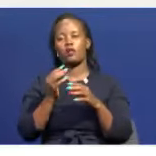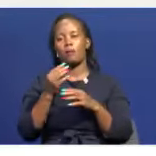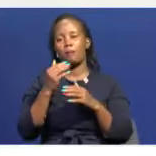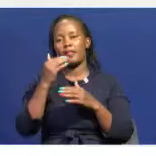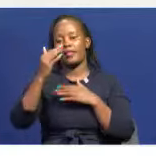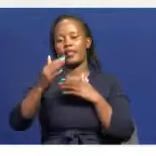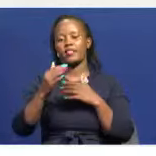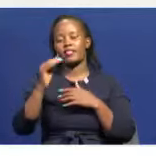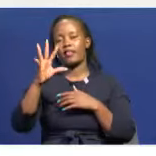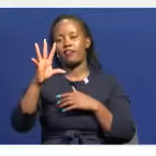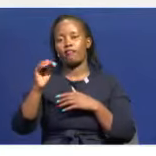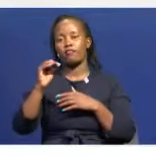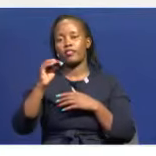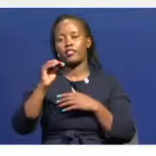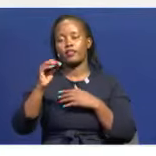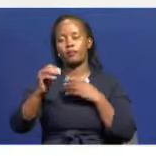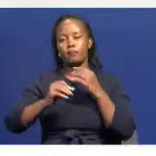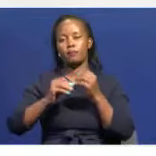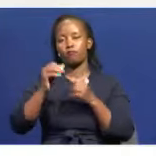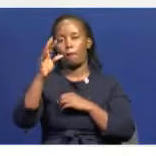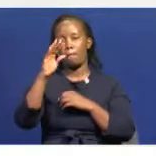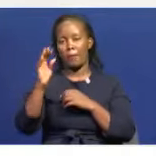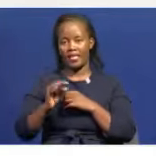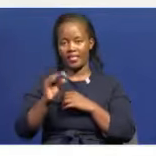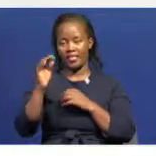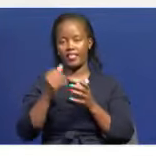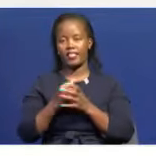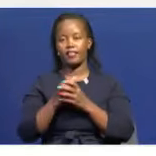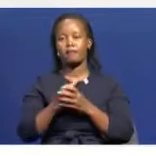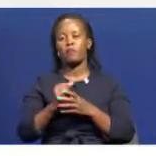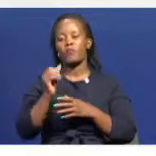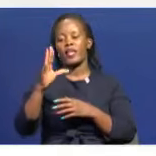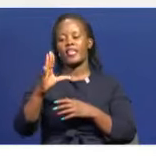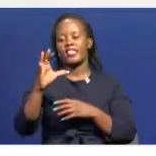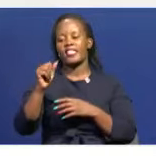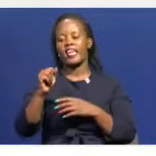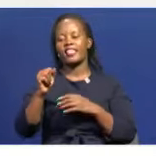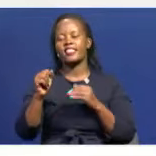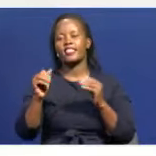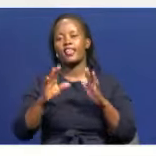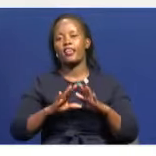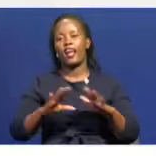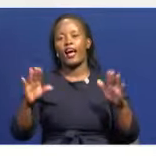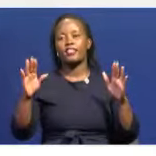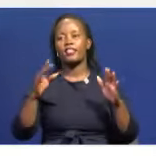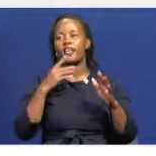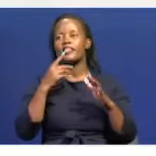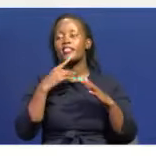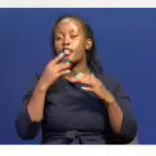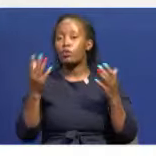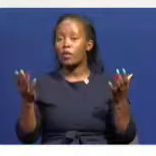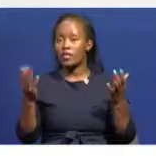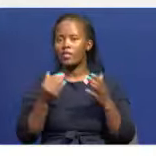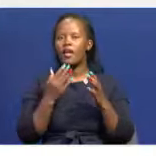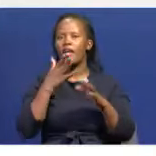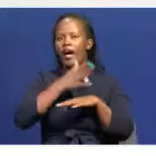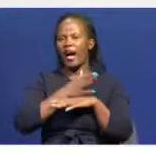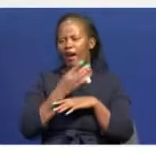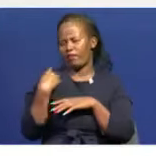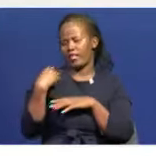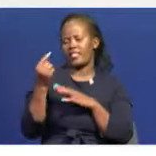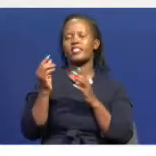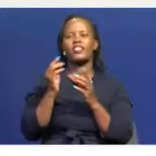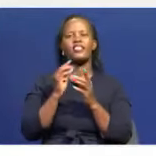next 6 years. Housing and Urban Development Cabinet Secretary Alice Wahome says in light of recent